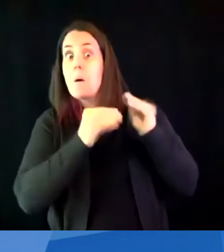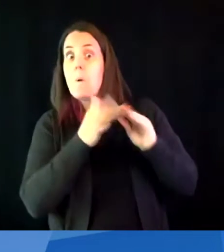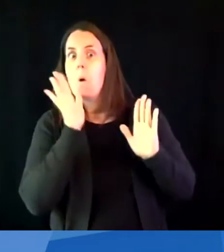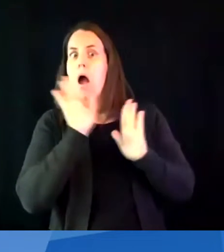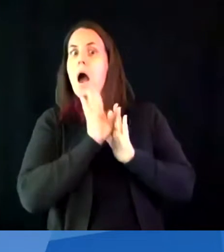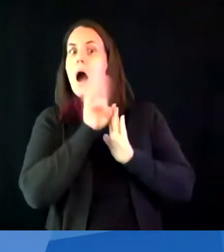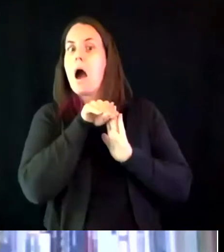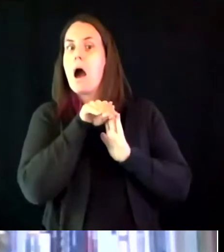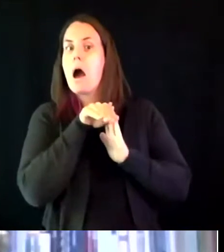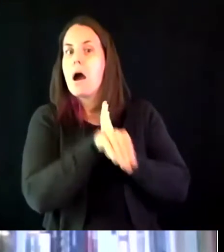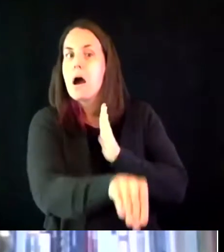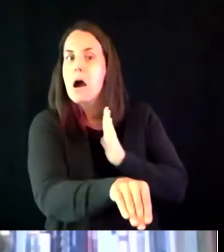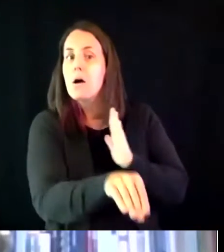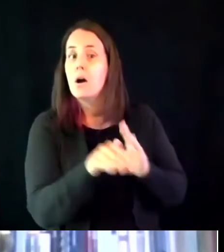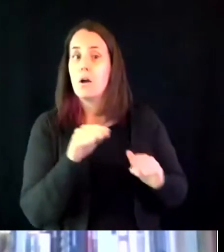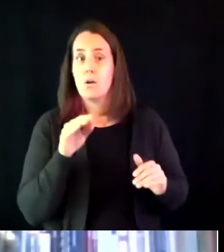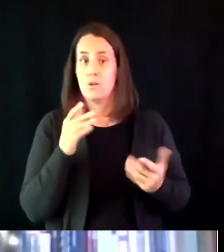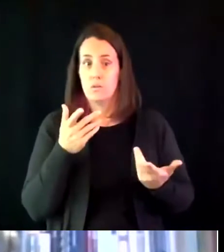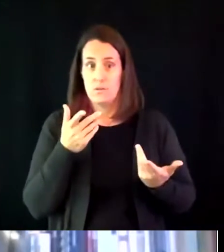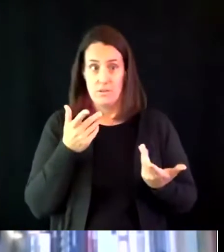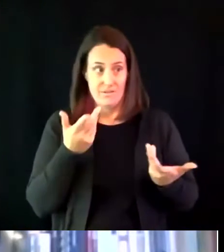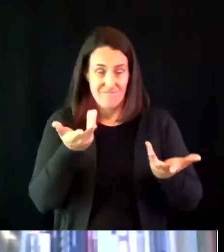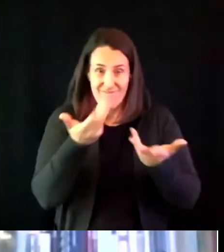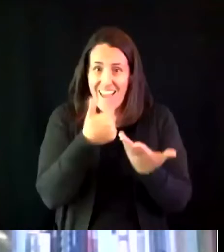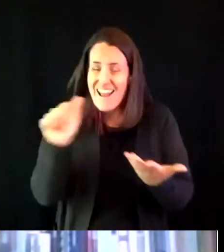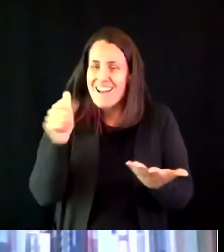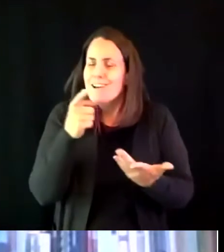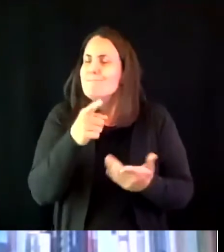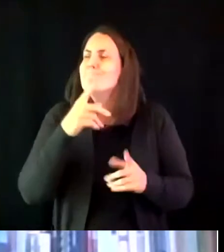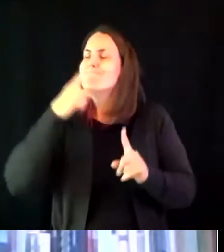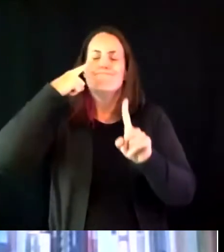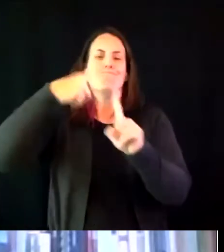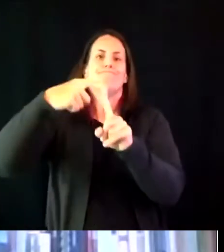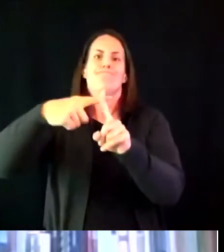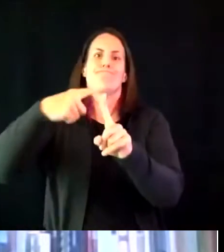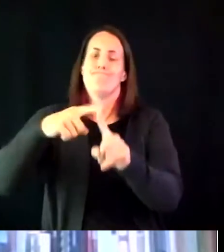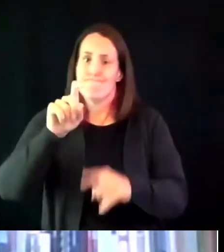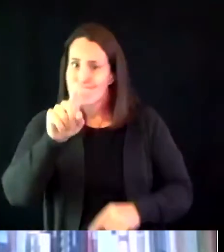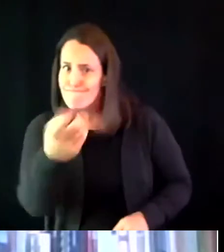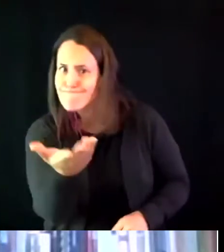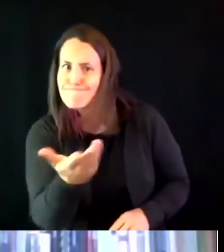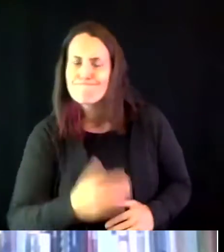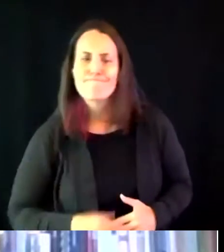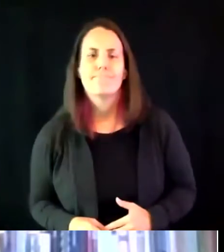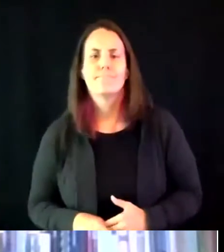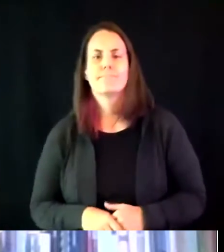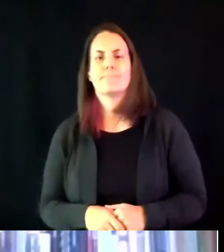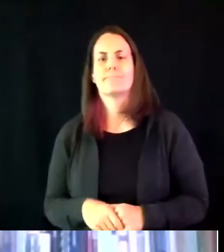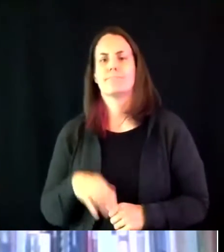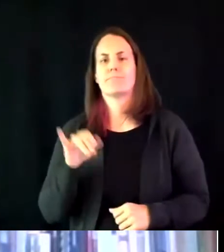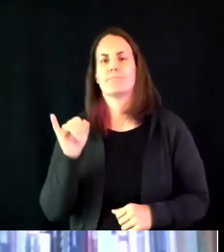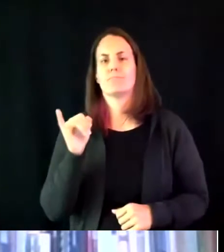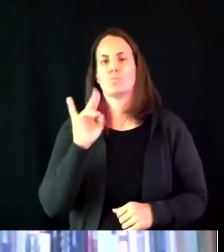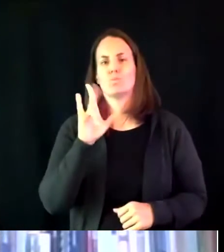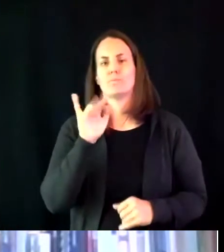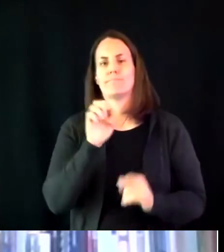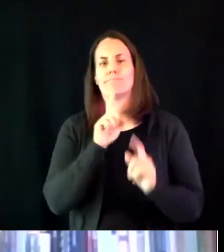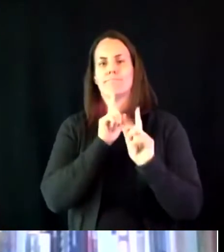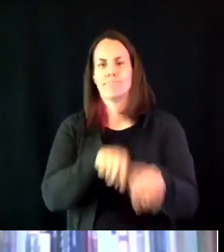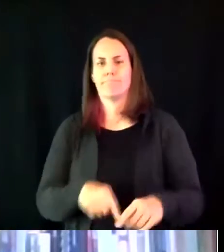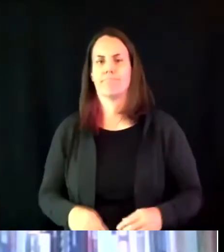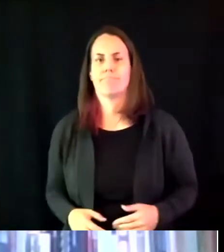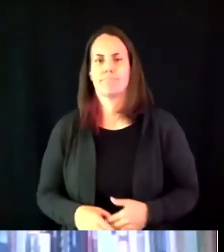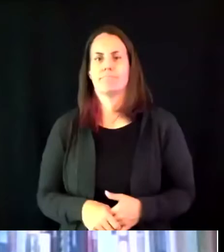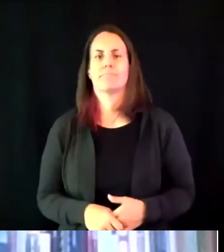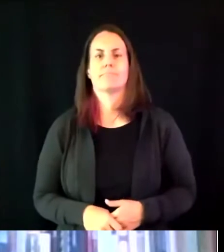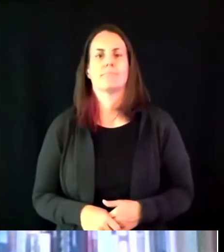There is always hope, Shaquille. That's what keeps us going day by day. And I think a couple of things